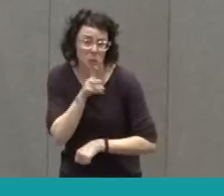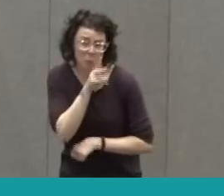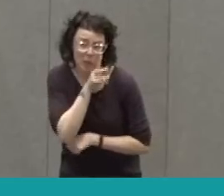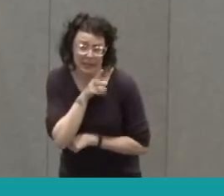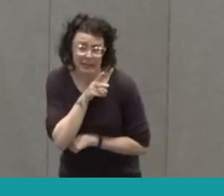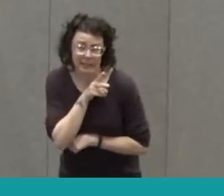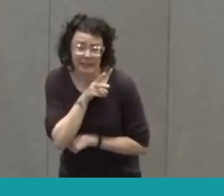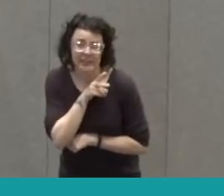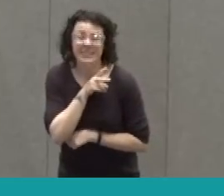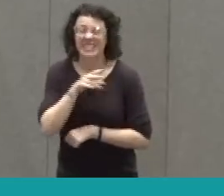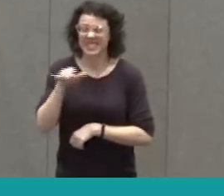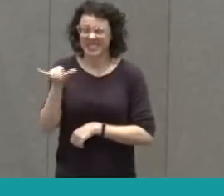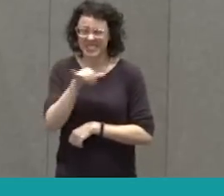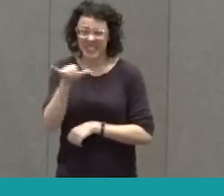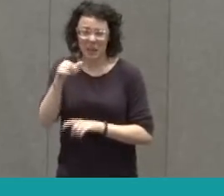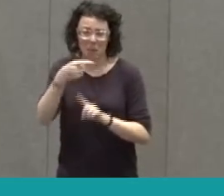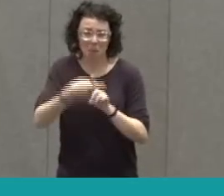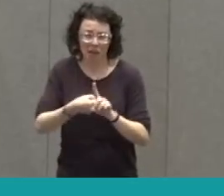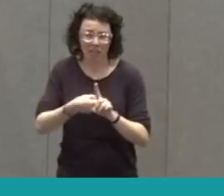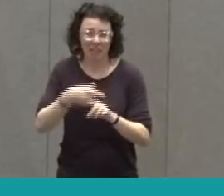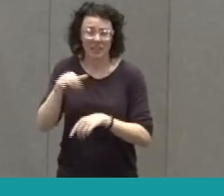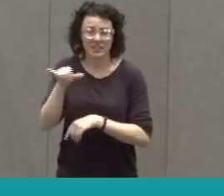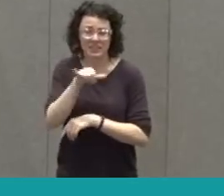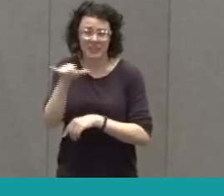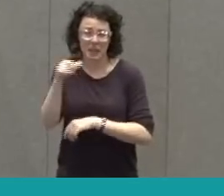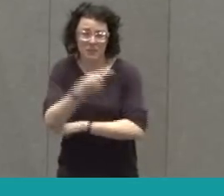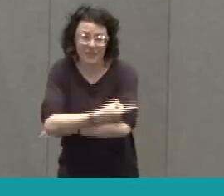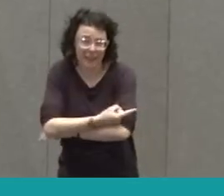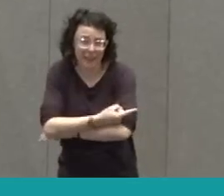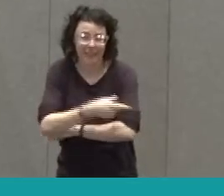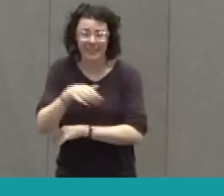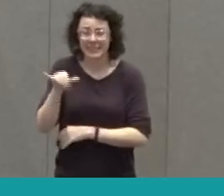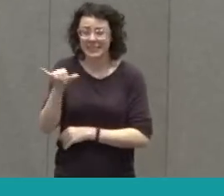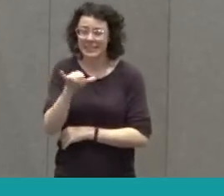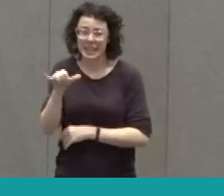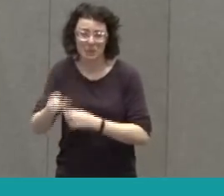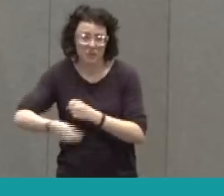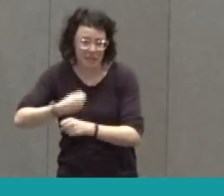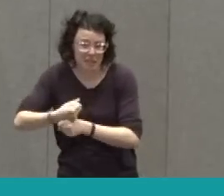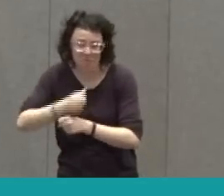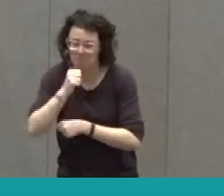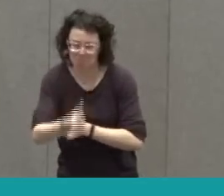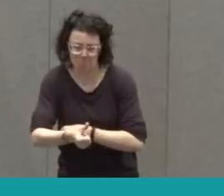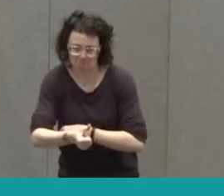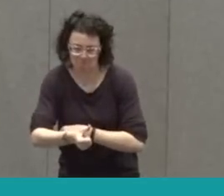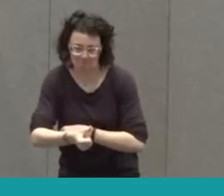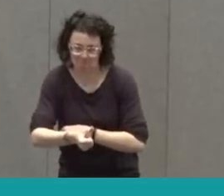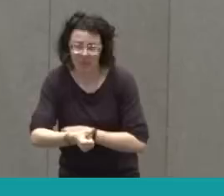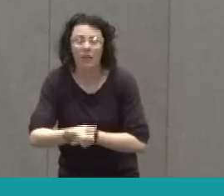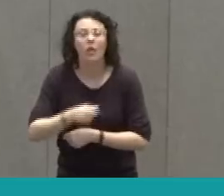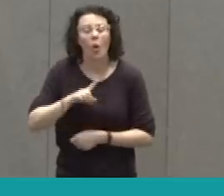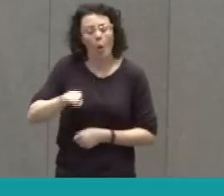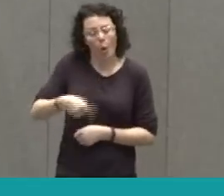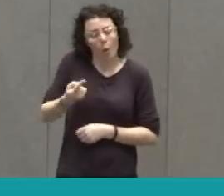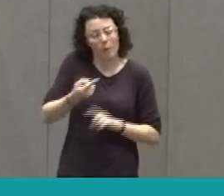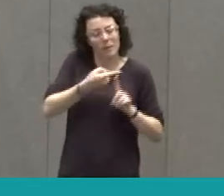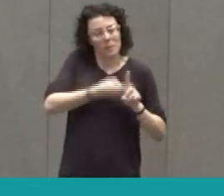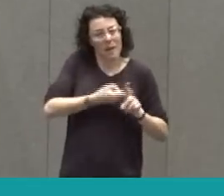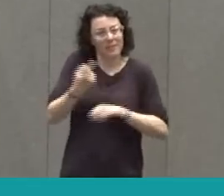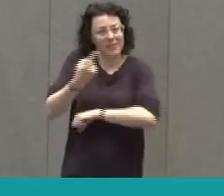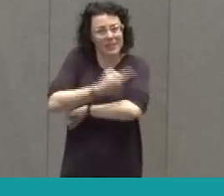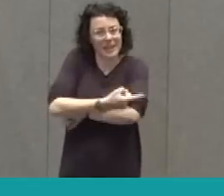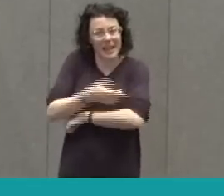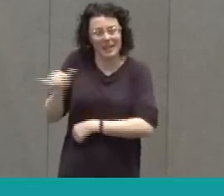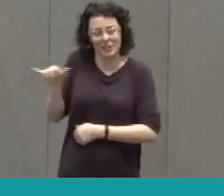day and same month. So I was born on July 14th. And it just so happened that I do